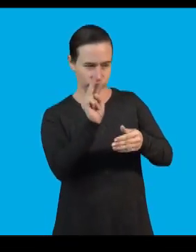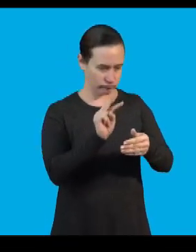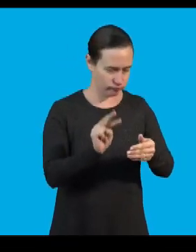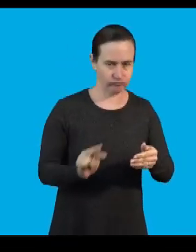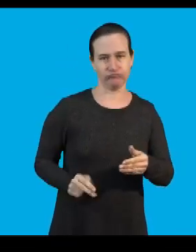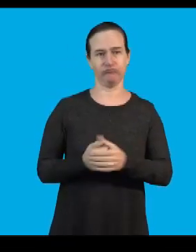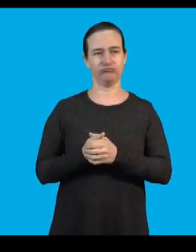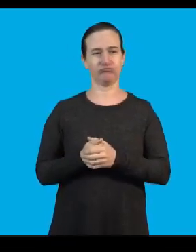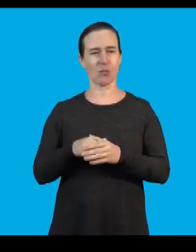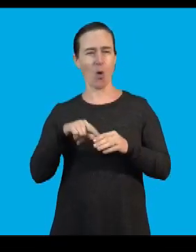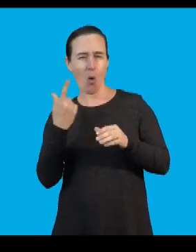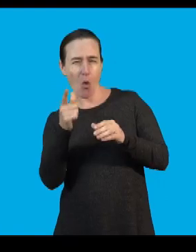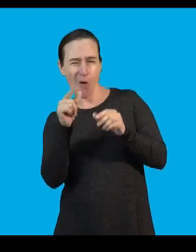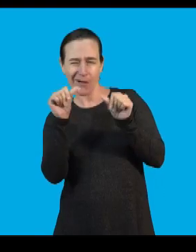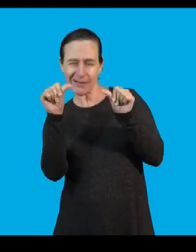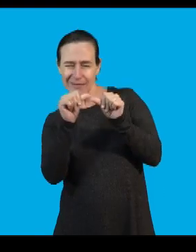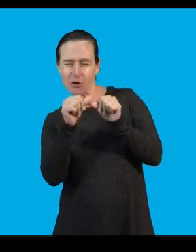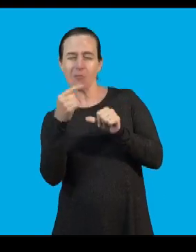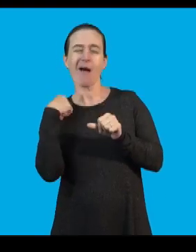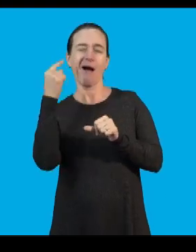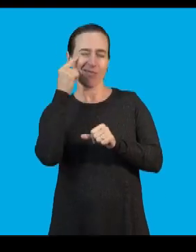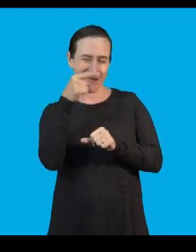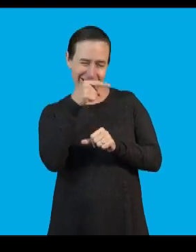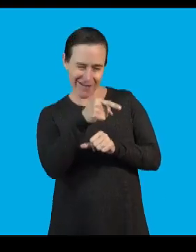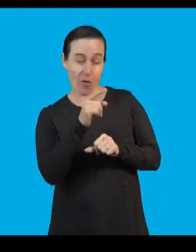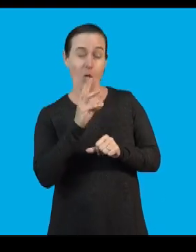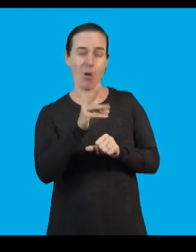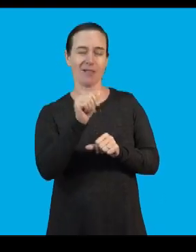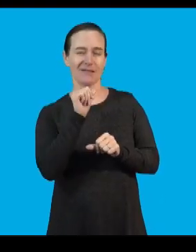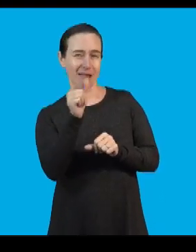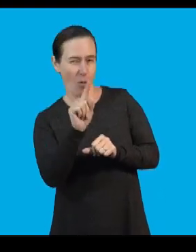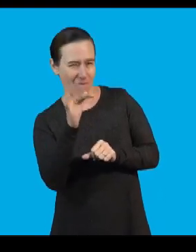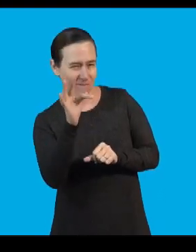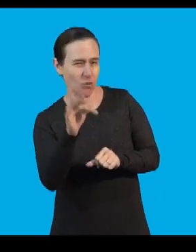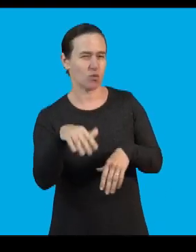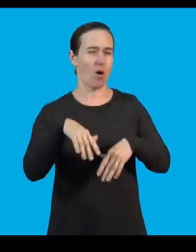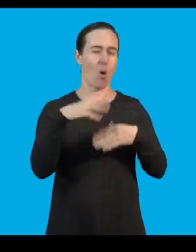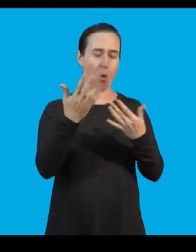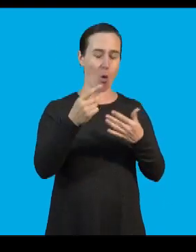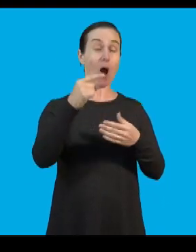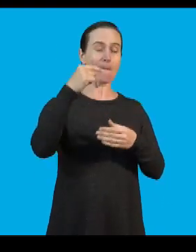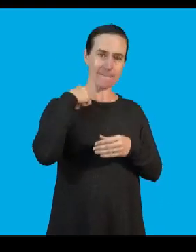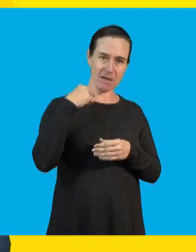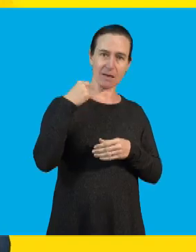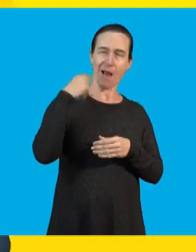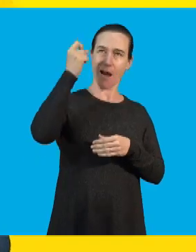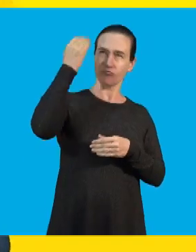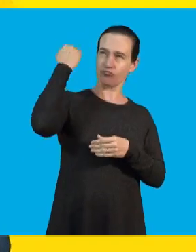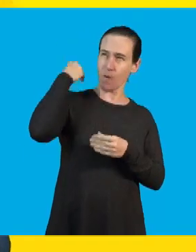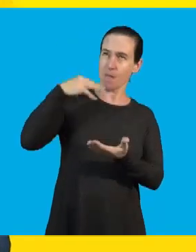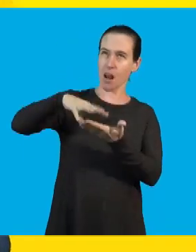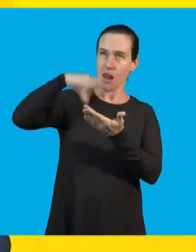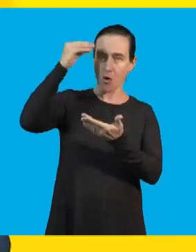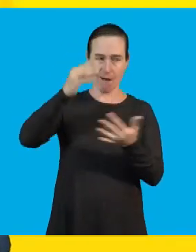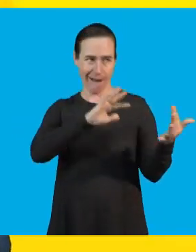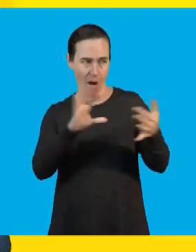skim or scan or predict or link prior knowledge to what they've read in a